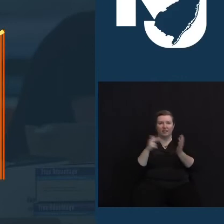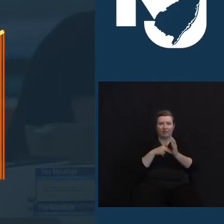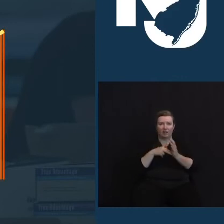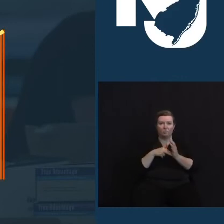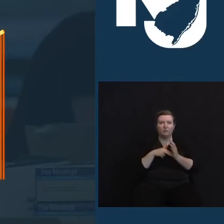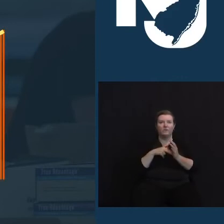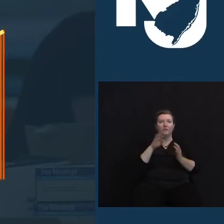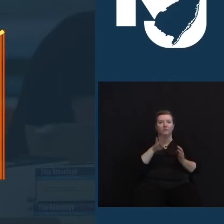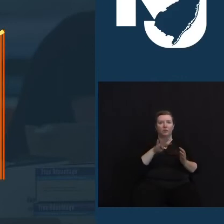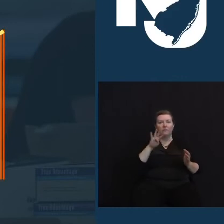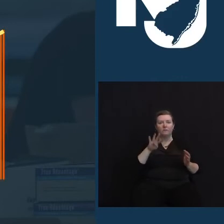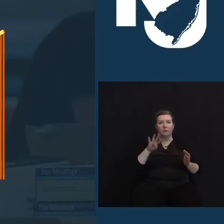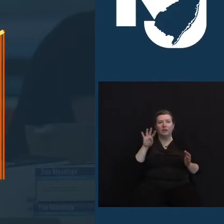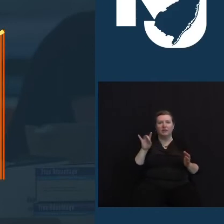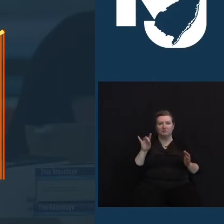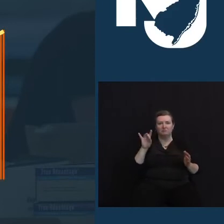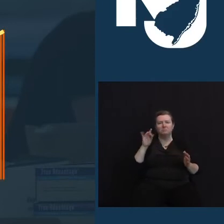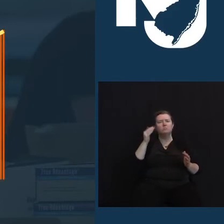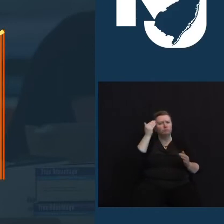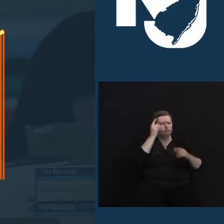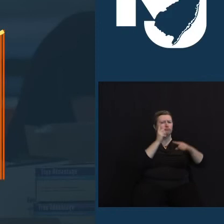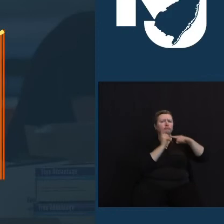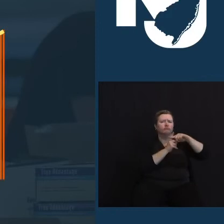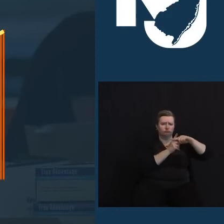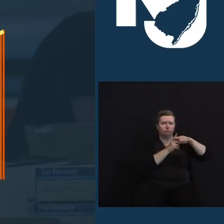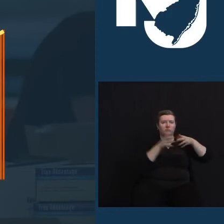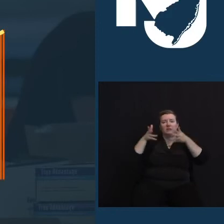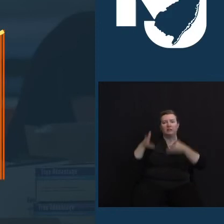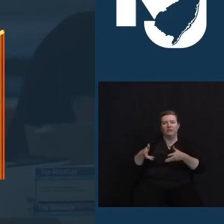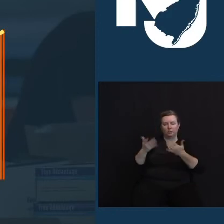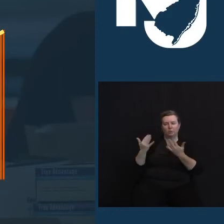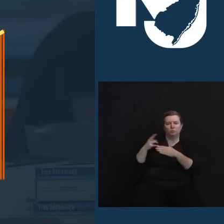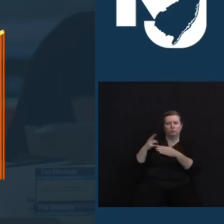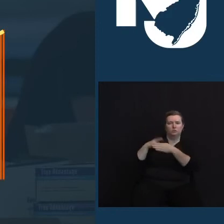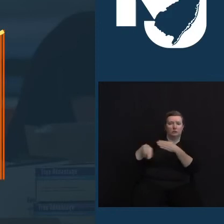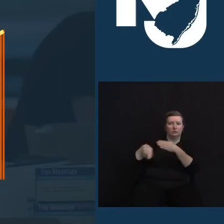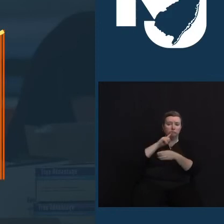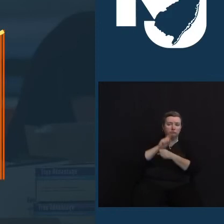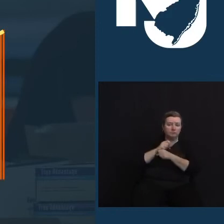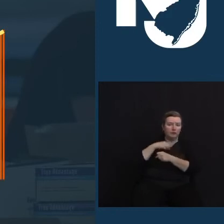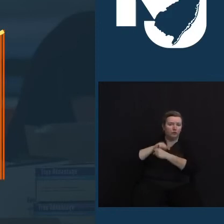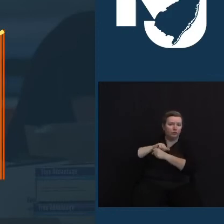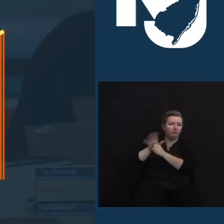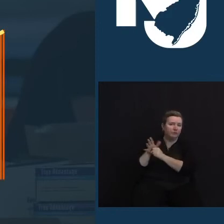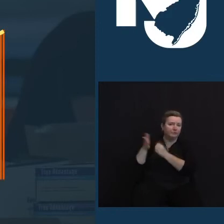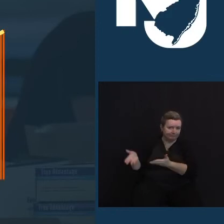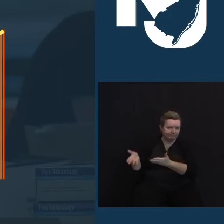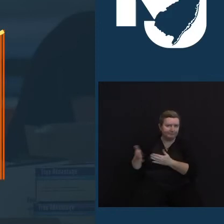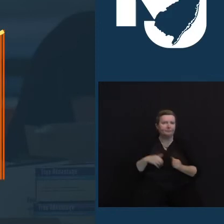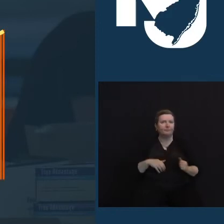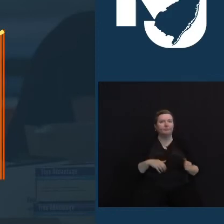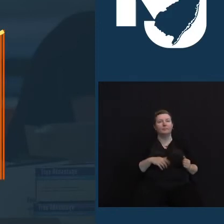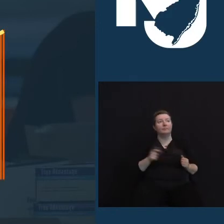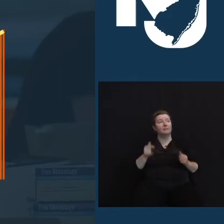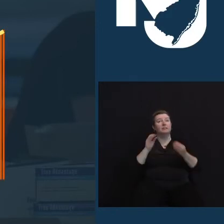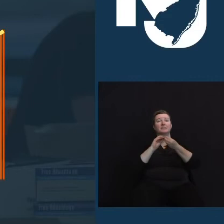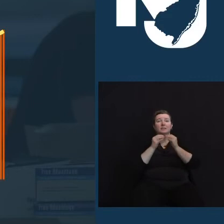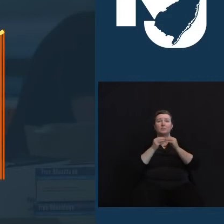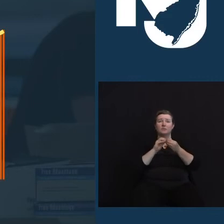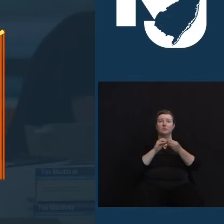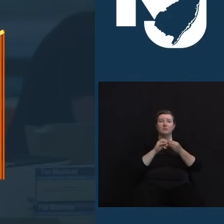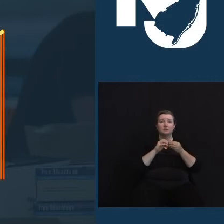and 278 persons under investigation awaiting results. Let's stay here for a second. This number and the number I'm going to turn to in a second